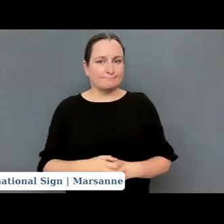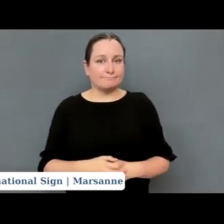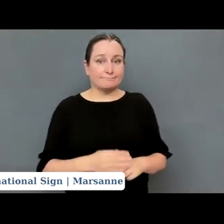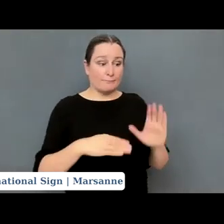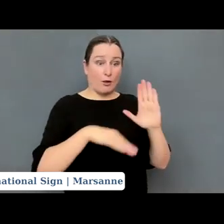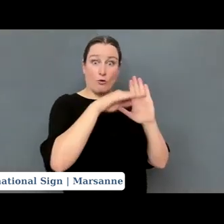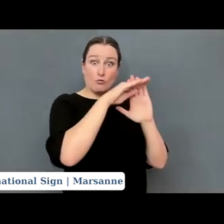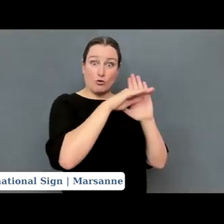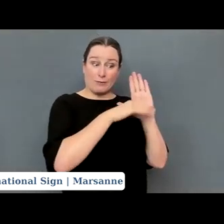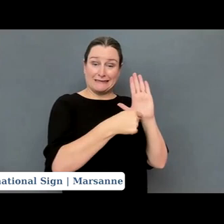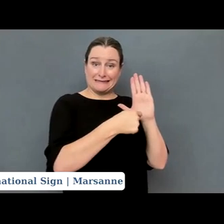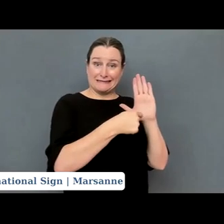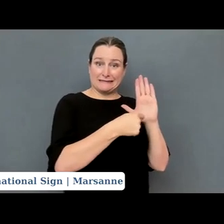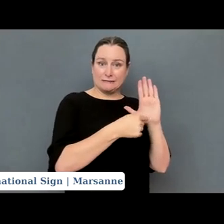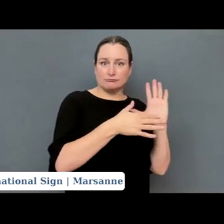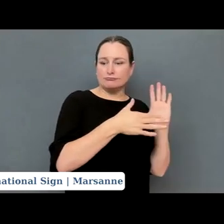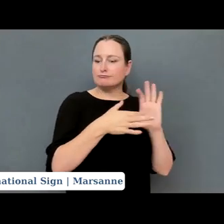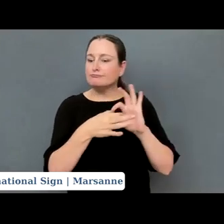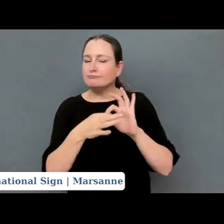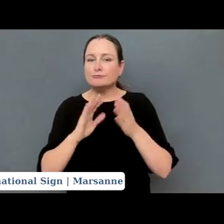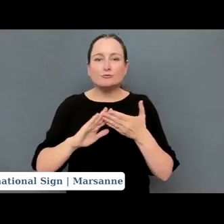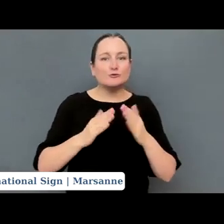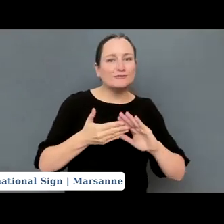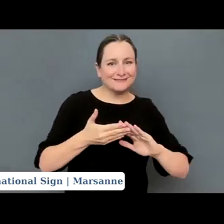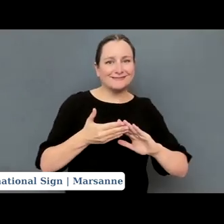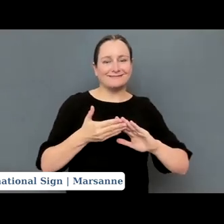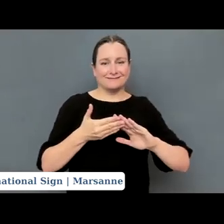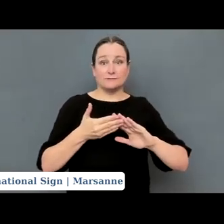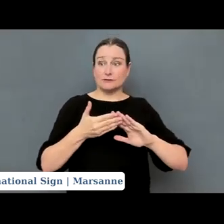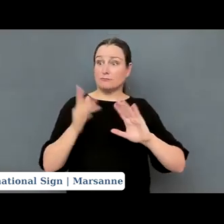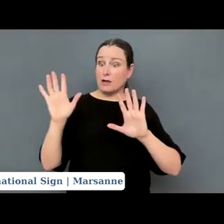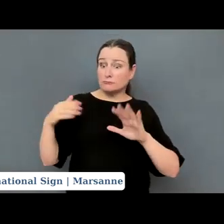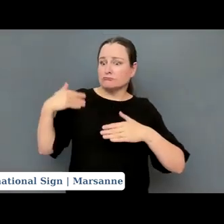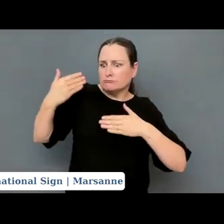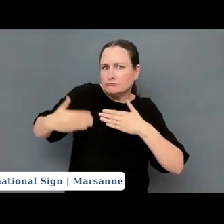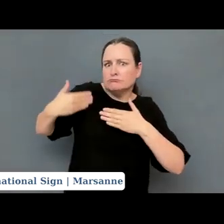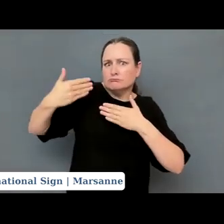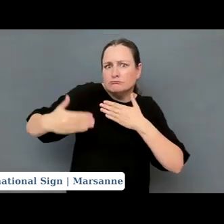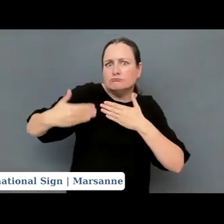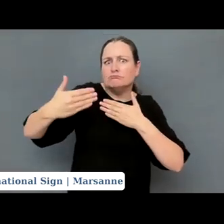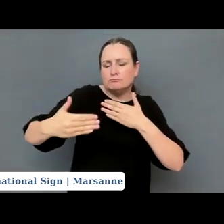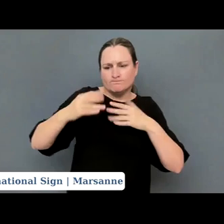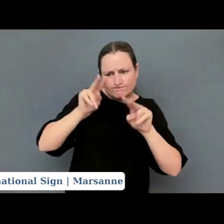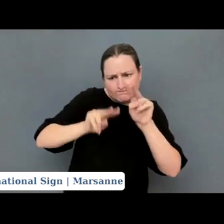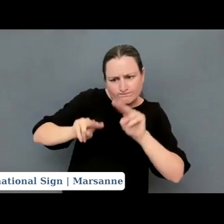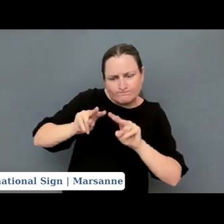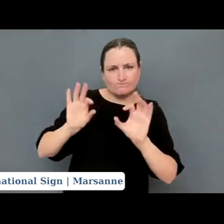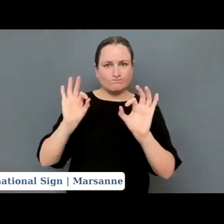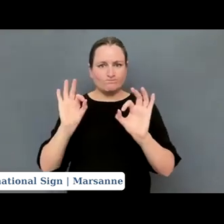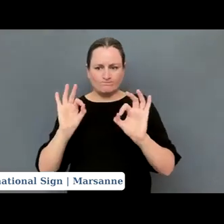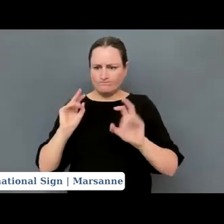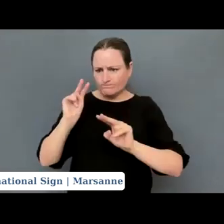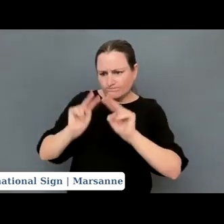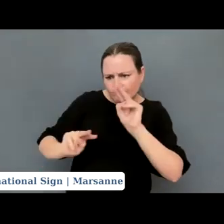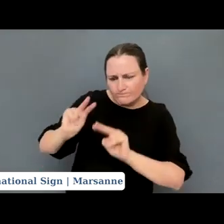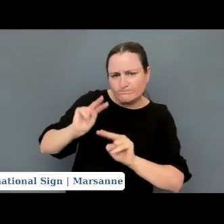on a continuous monitoring, a participatory monitoring, and overall that it can ensure that the